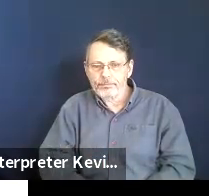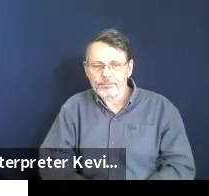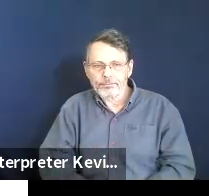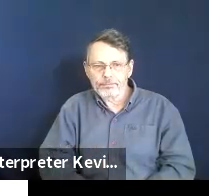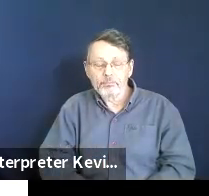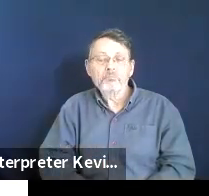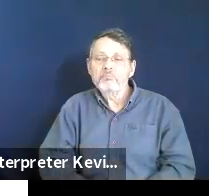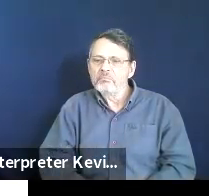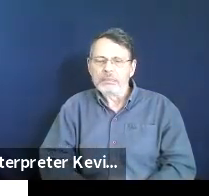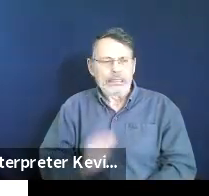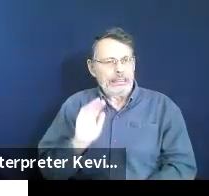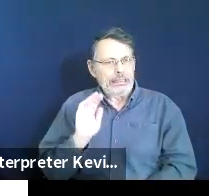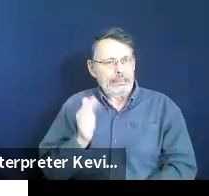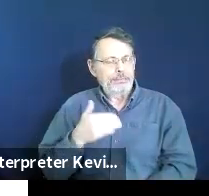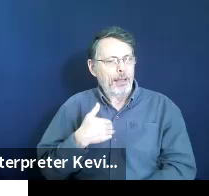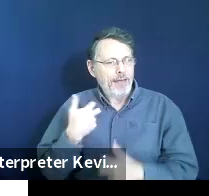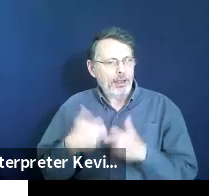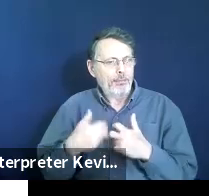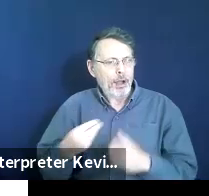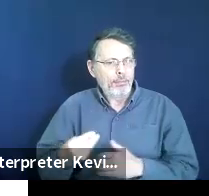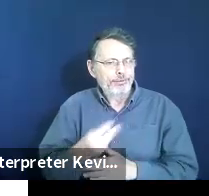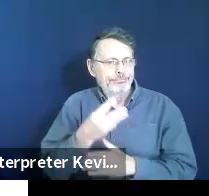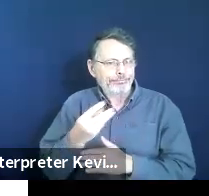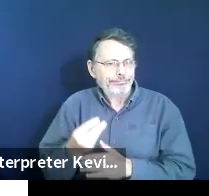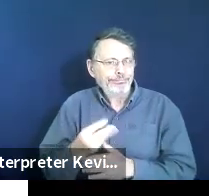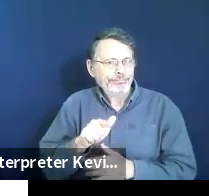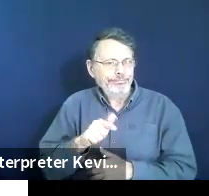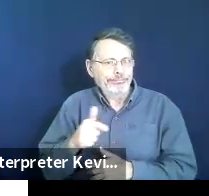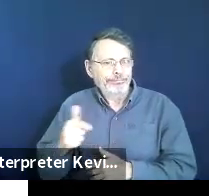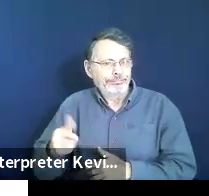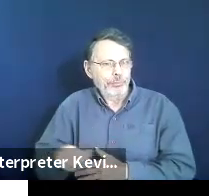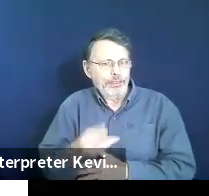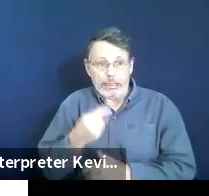I appear to have trouble moving the slides, if someone could take that over.